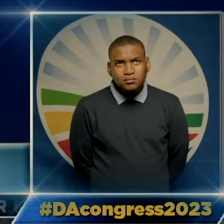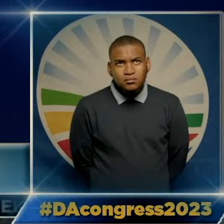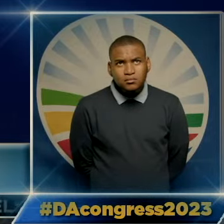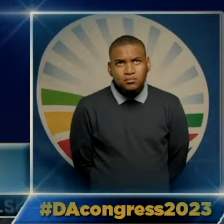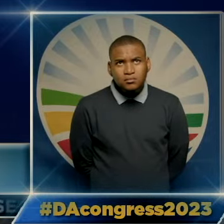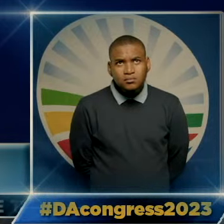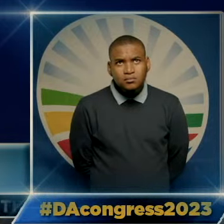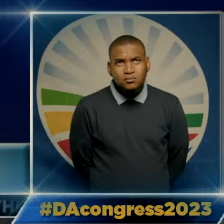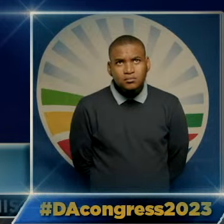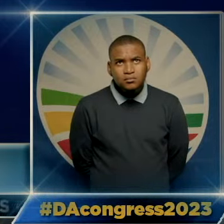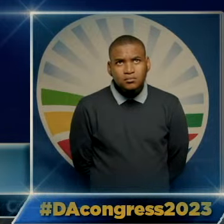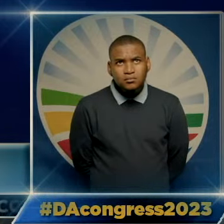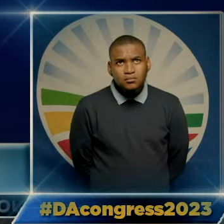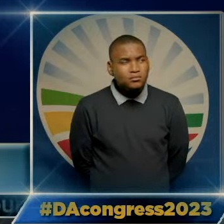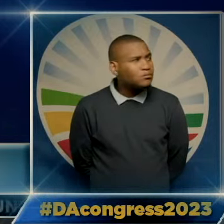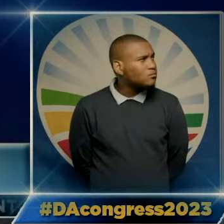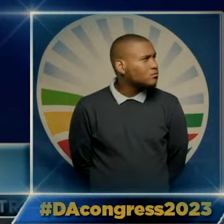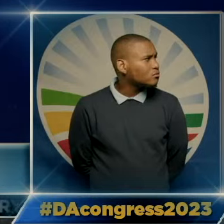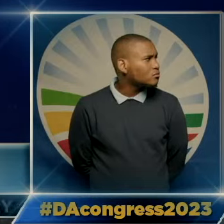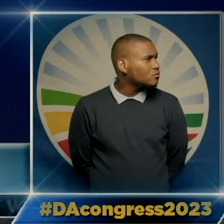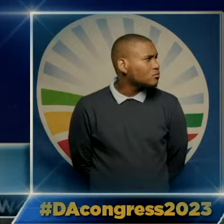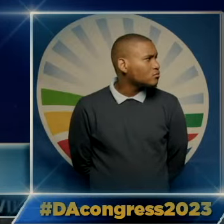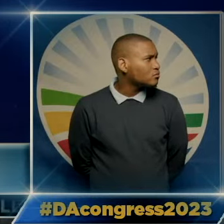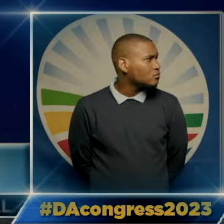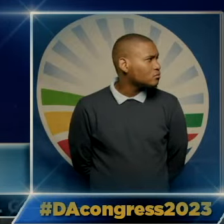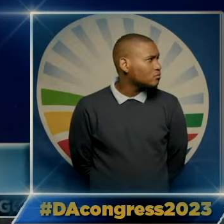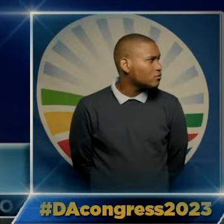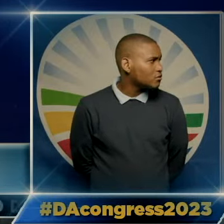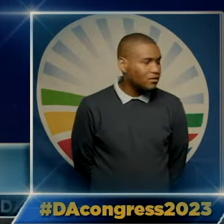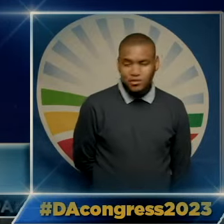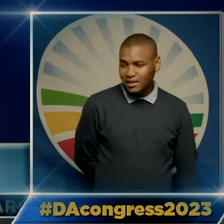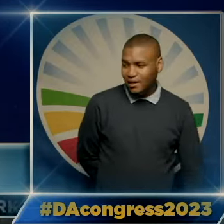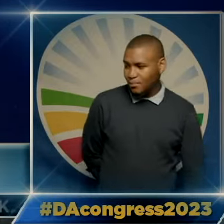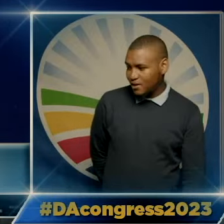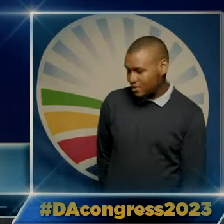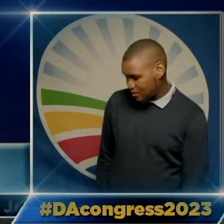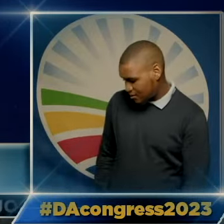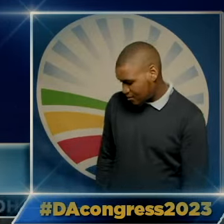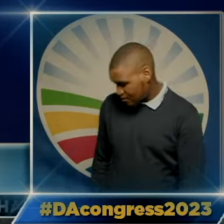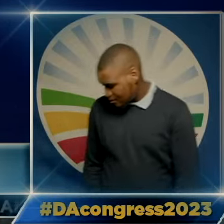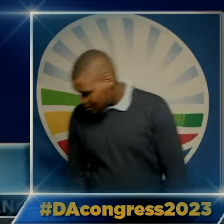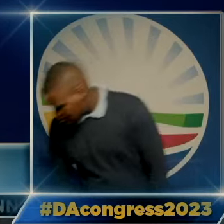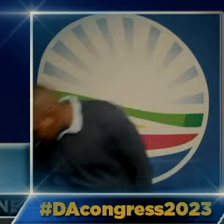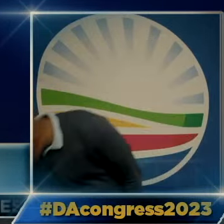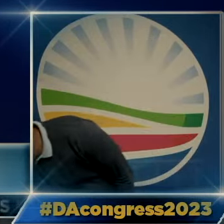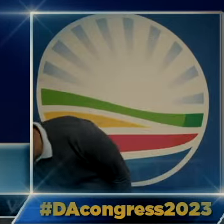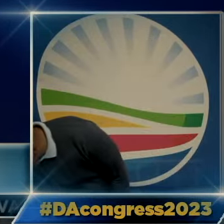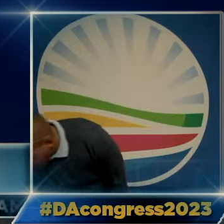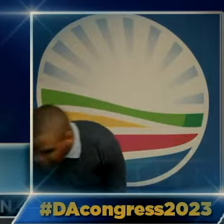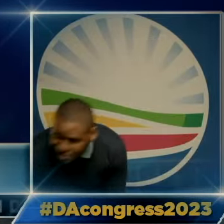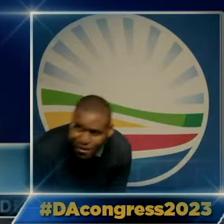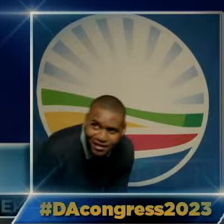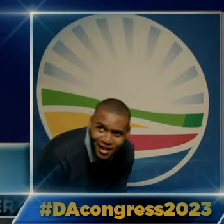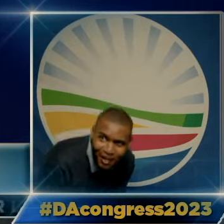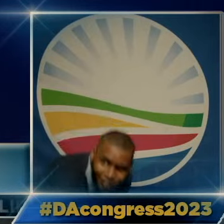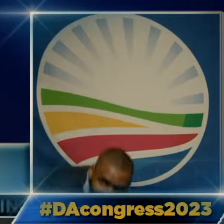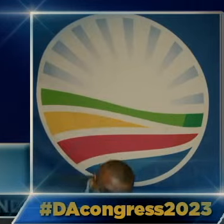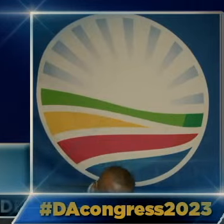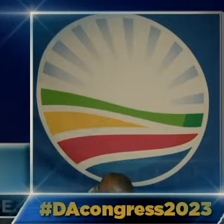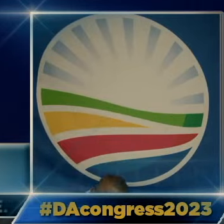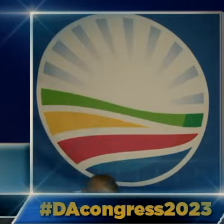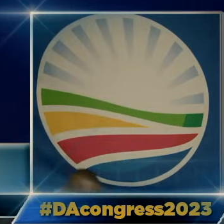branch chairperson, and then I moved to Cape Town to come and work at the DA's federal head office. And then like Saviwe, I was one of